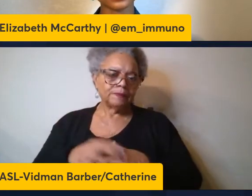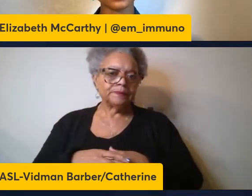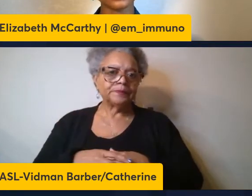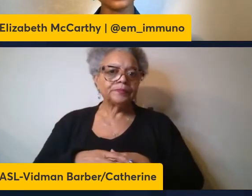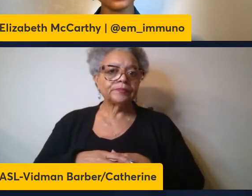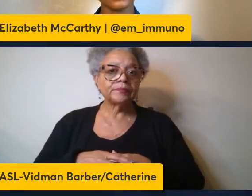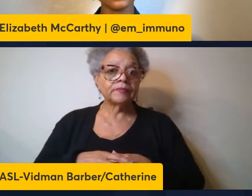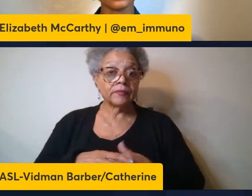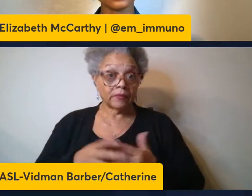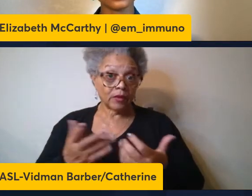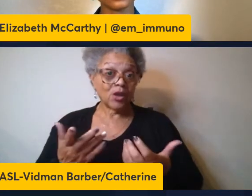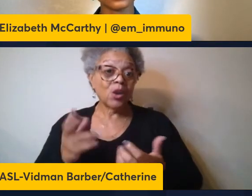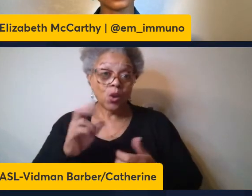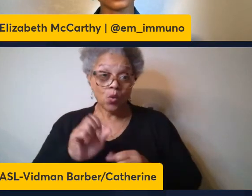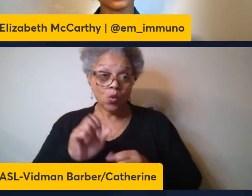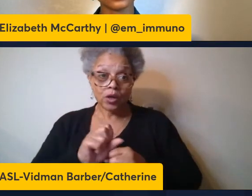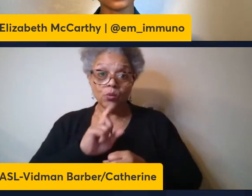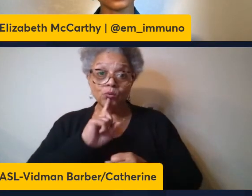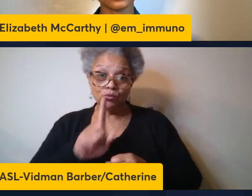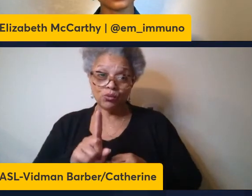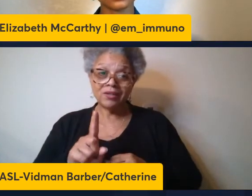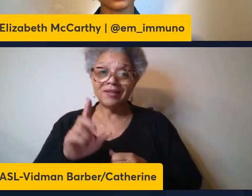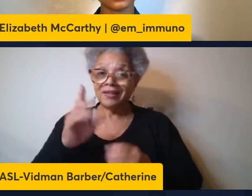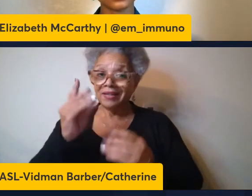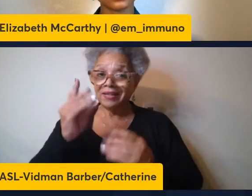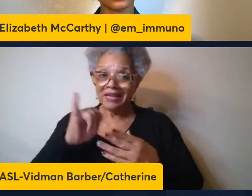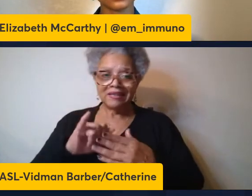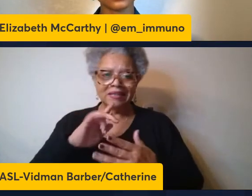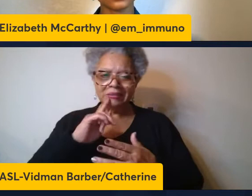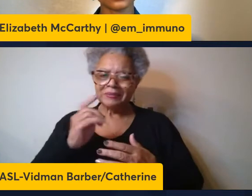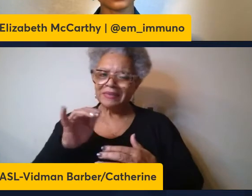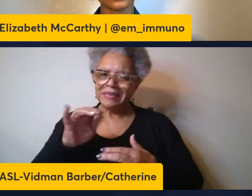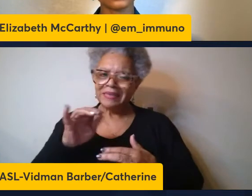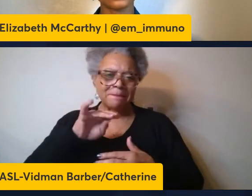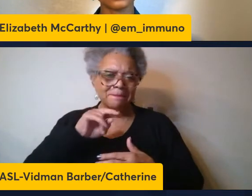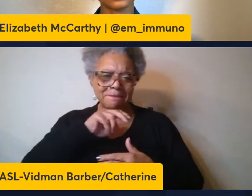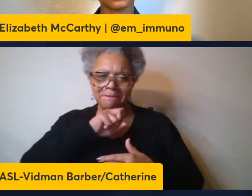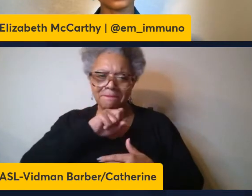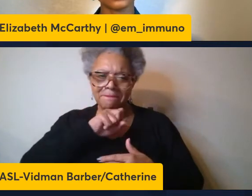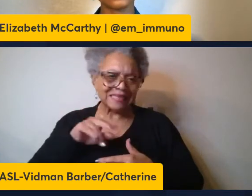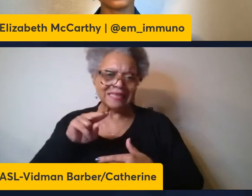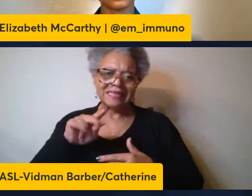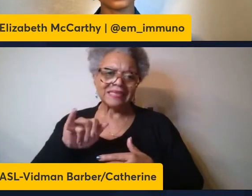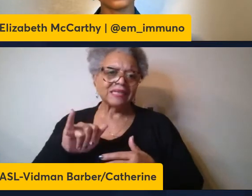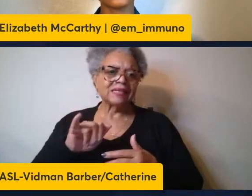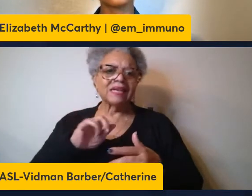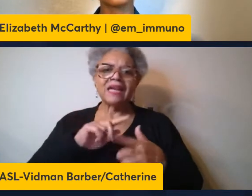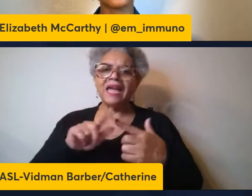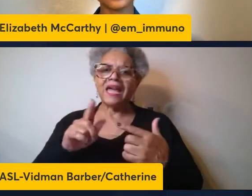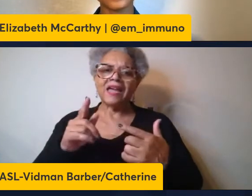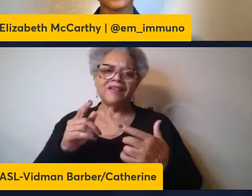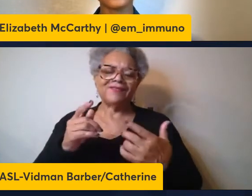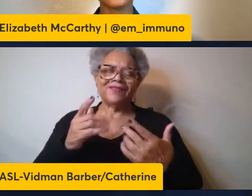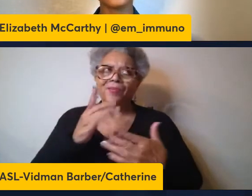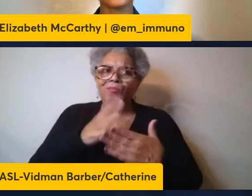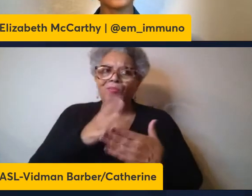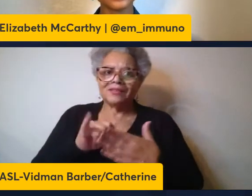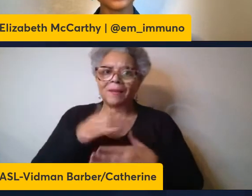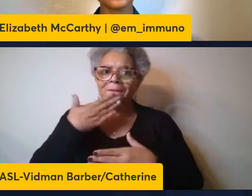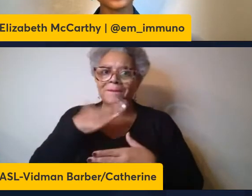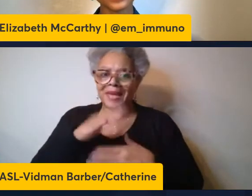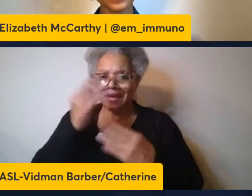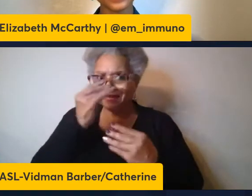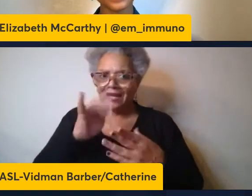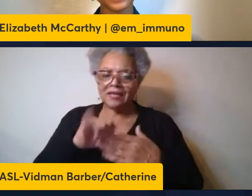Actually working with real data that's messy and have such, has a proportion of bad data that you learn to deal